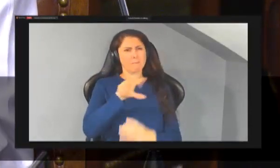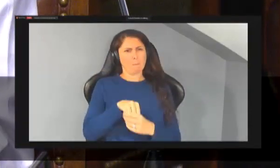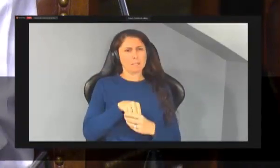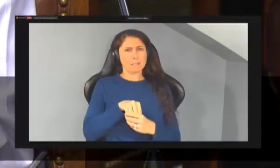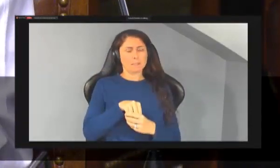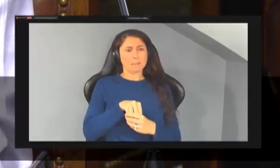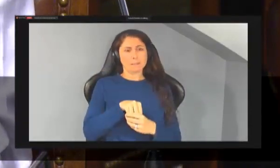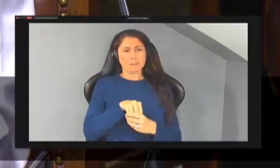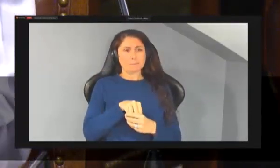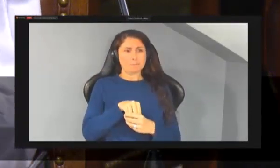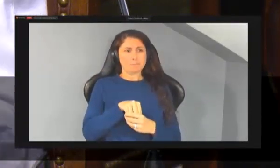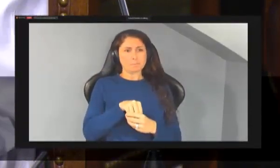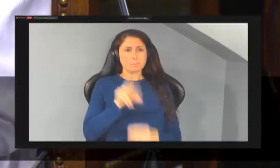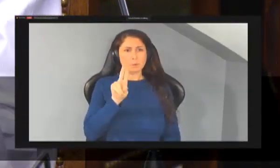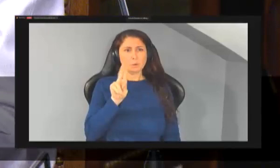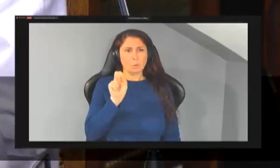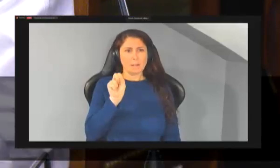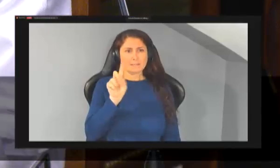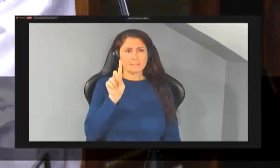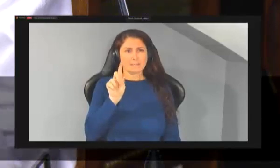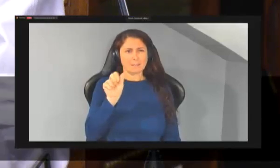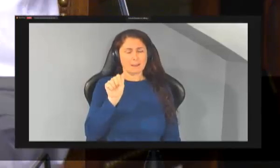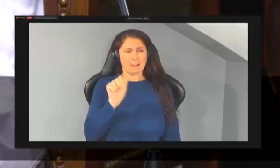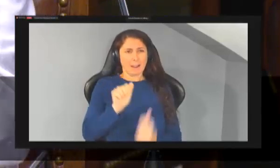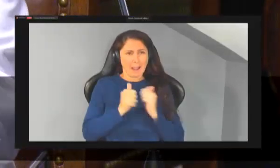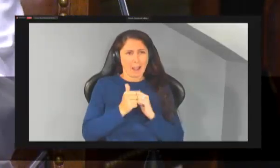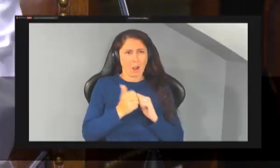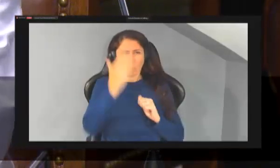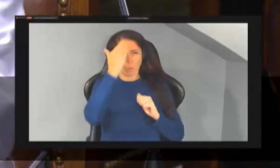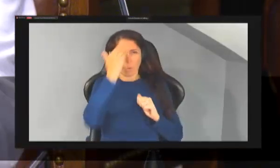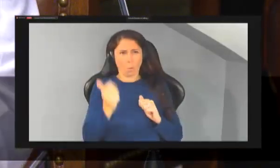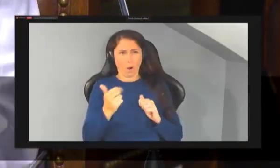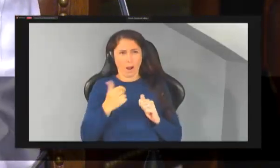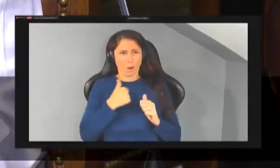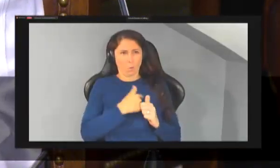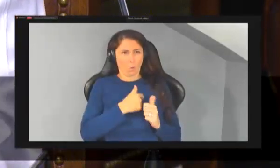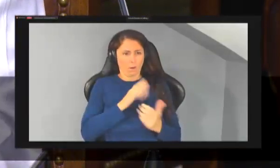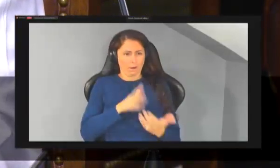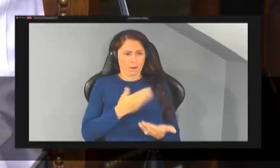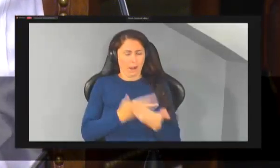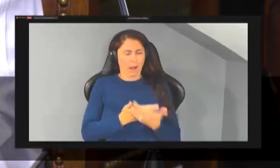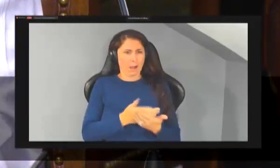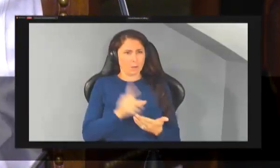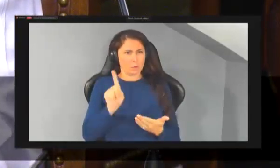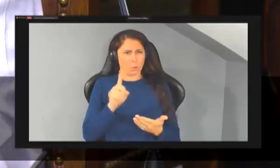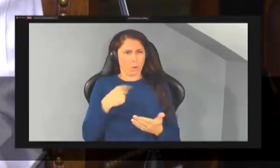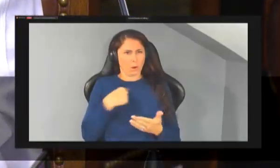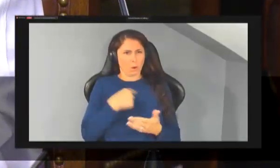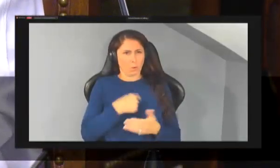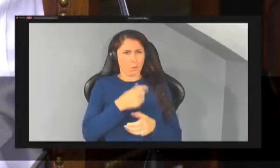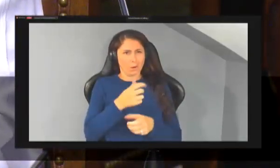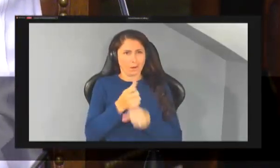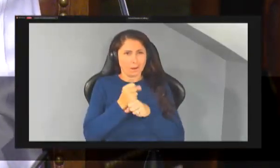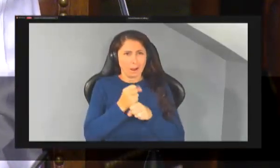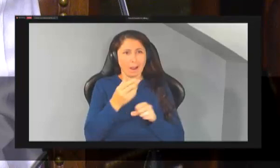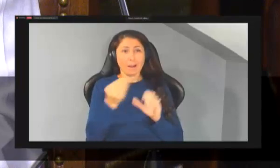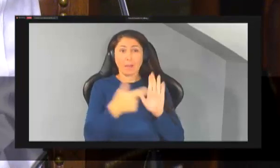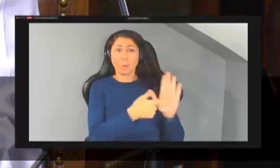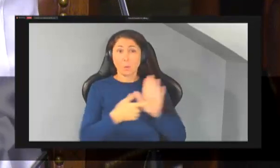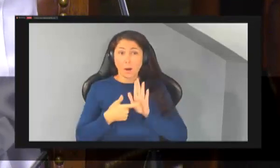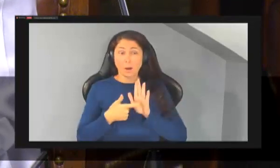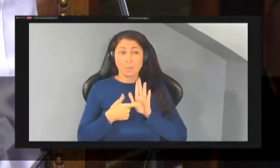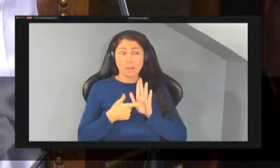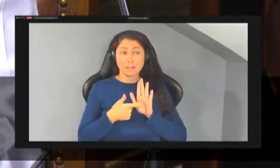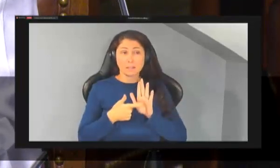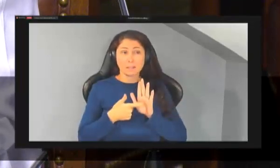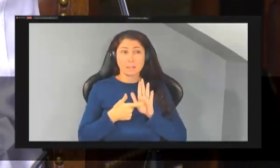of the USDA and how and why we got to where it is that we got, and the requirement to do this